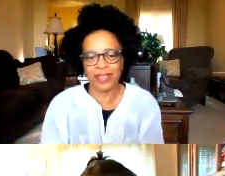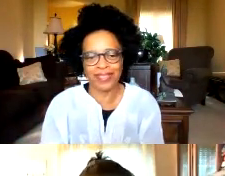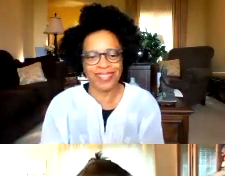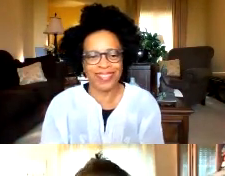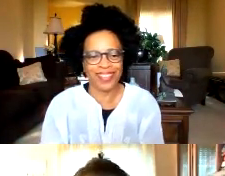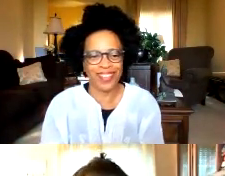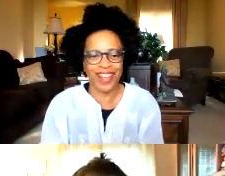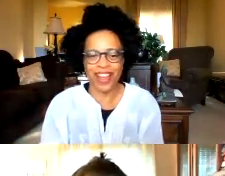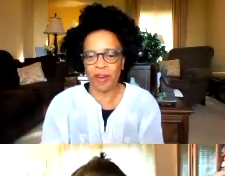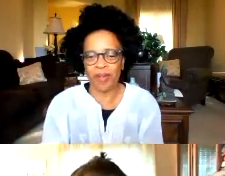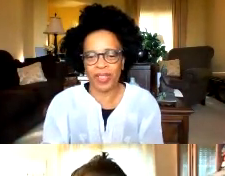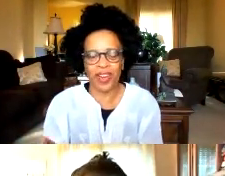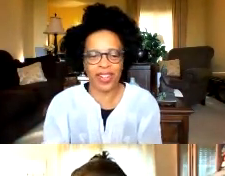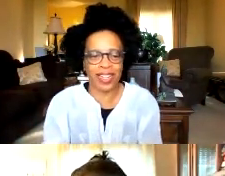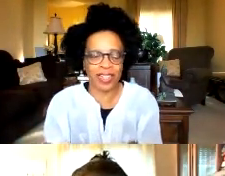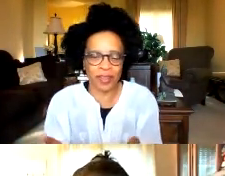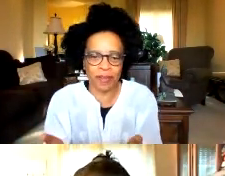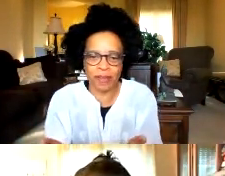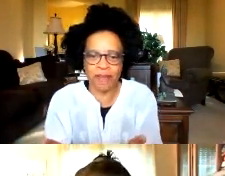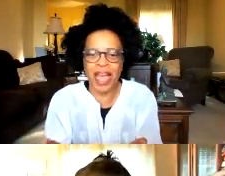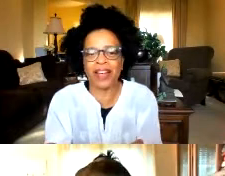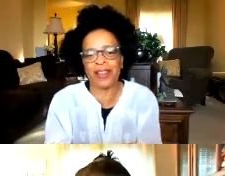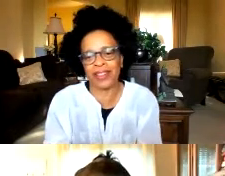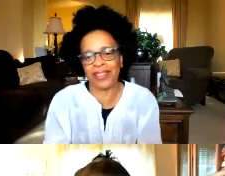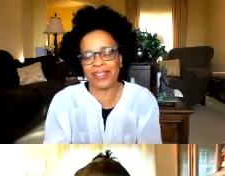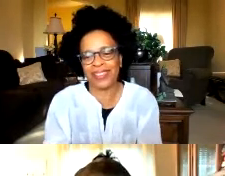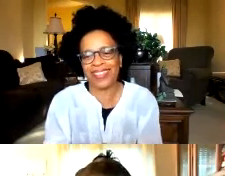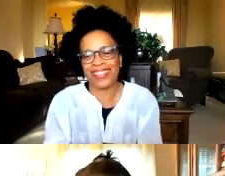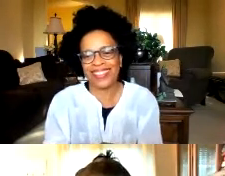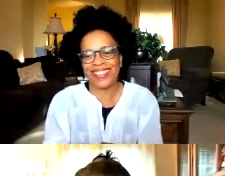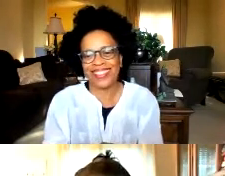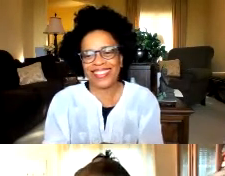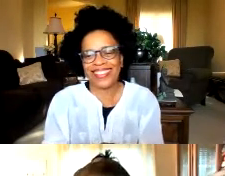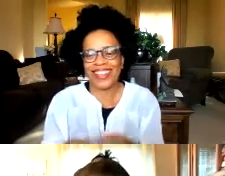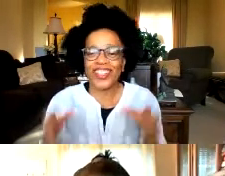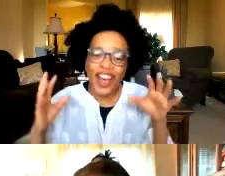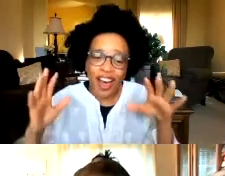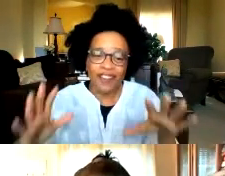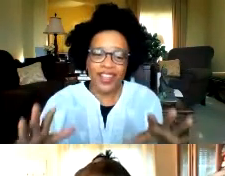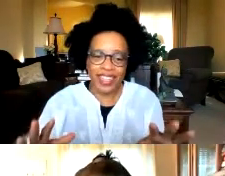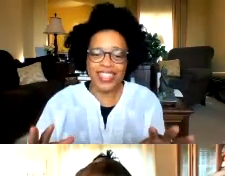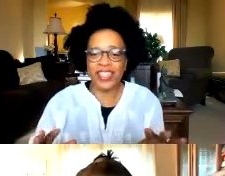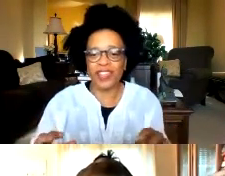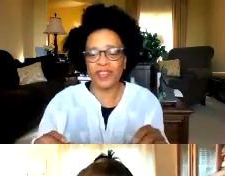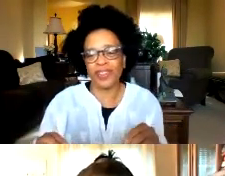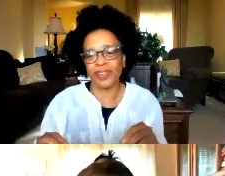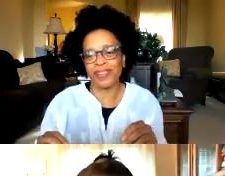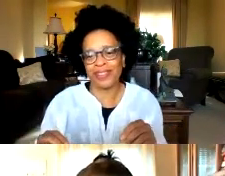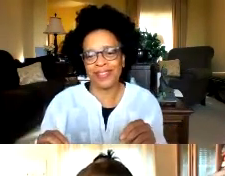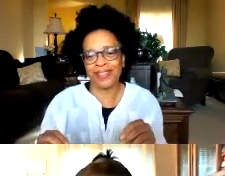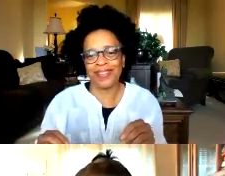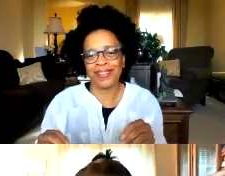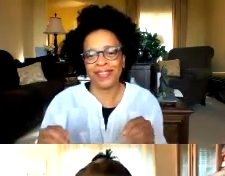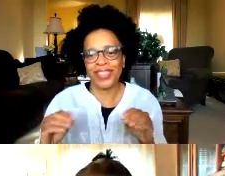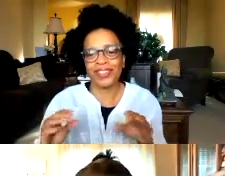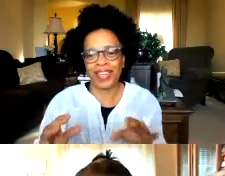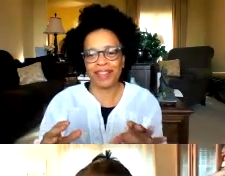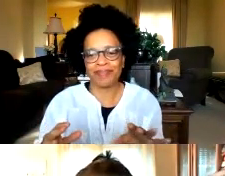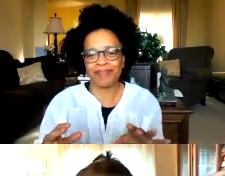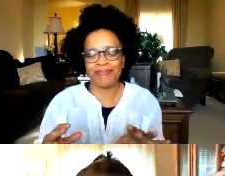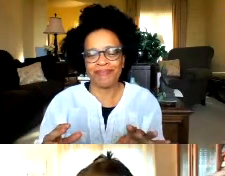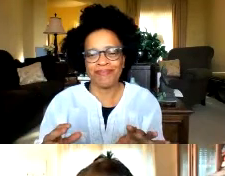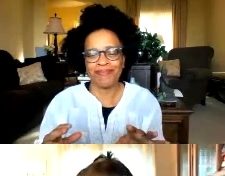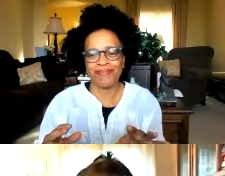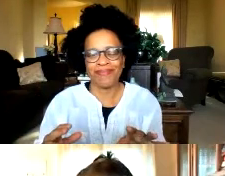belong. Your inherent belonging, and you're mattering. And the love that exists here for you. Feel